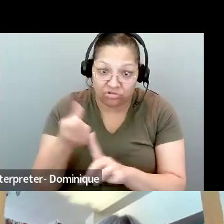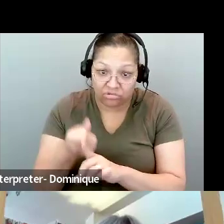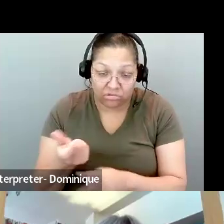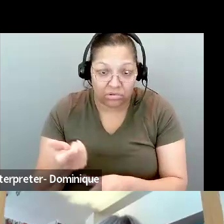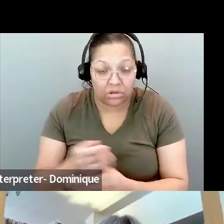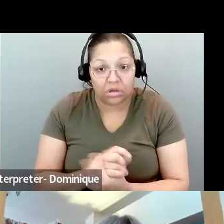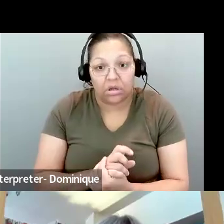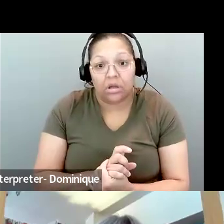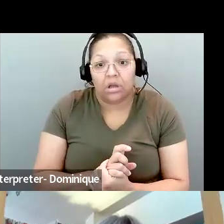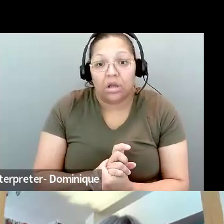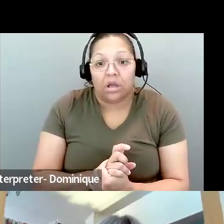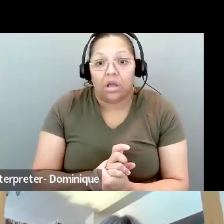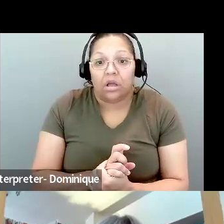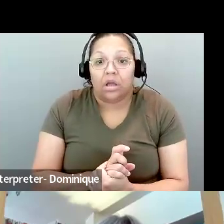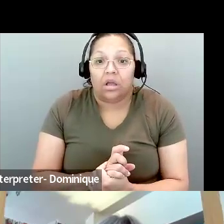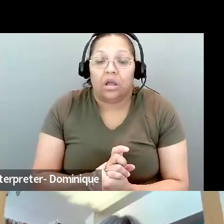is,